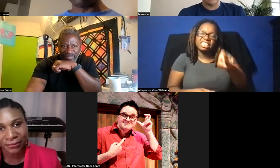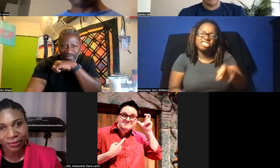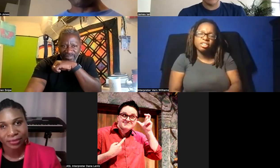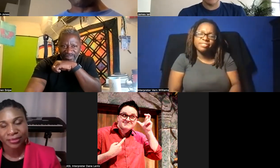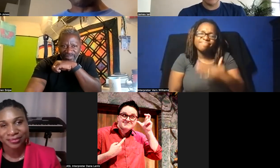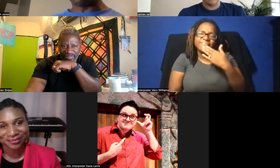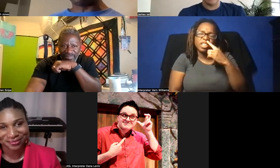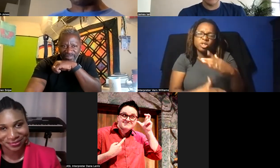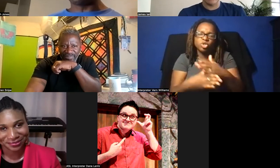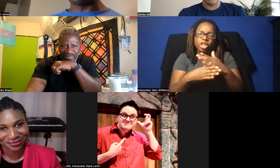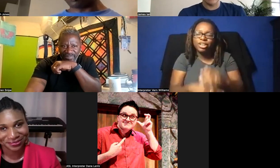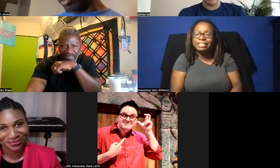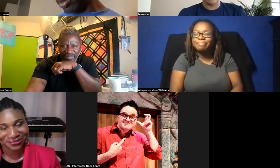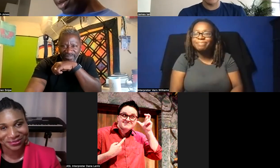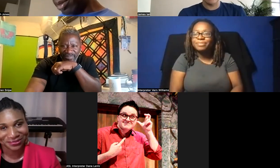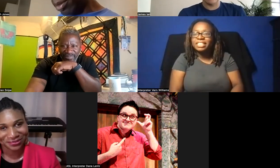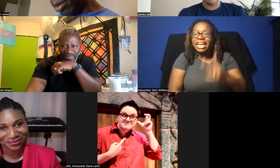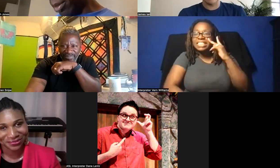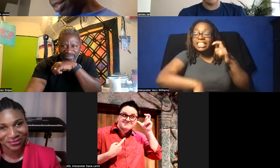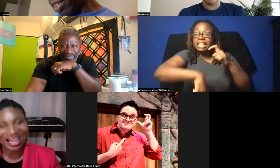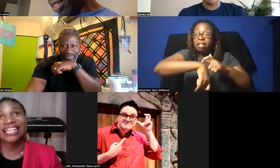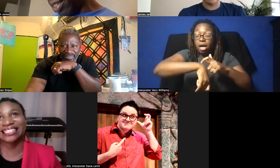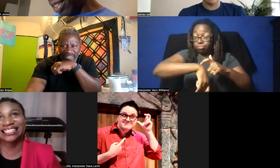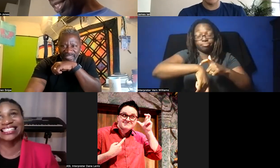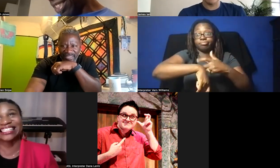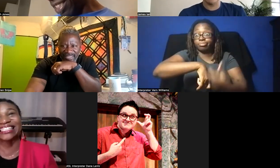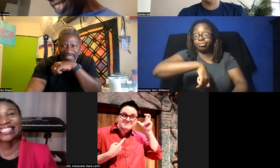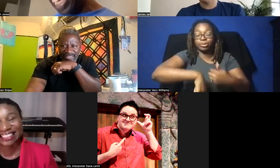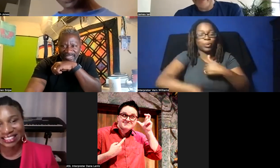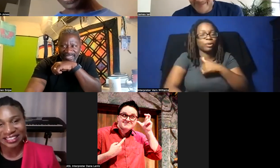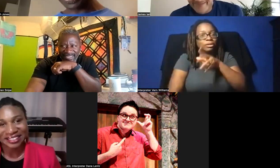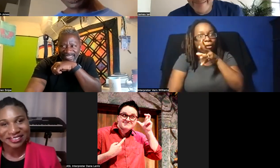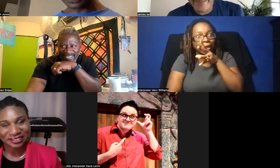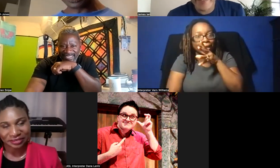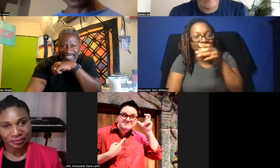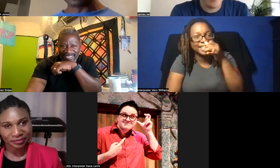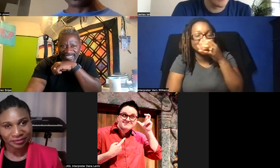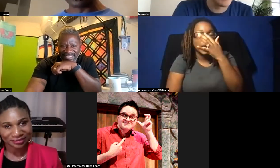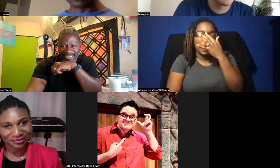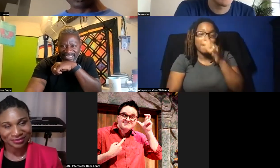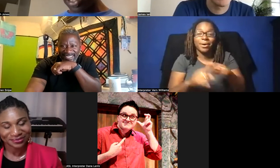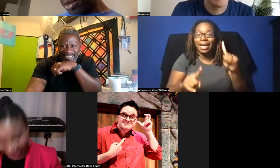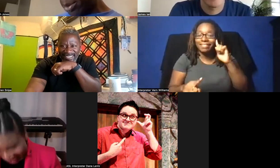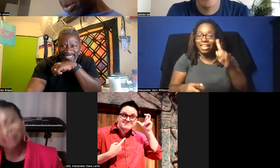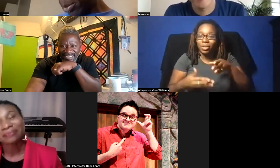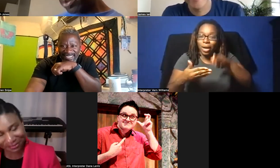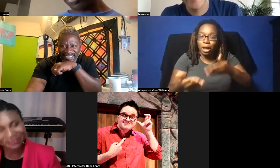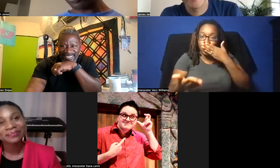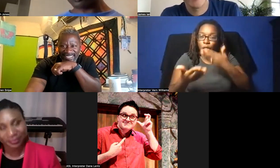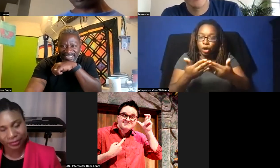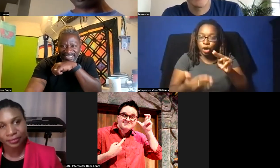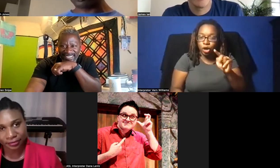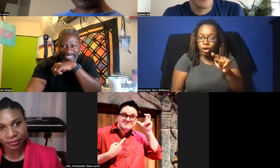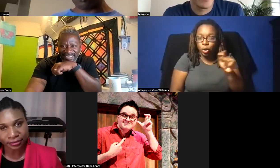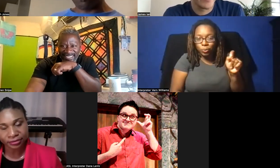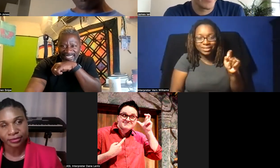And I'm looking at the clock and I had no idea what time it was. We were just talking. So I think you ended us on a good note, but I'm going to ask everyone